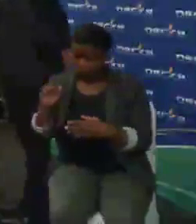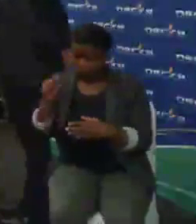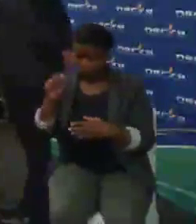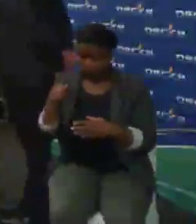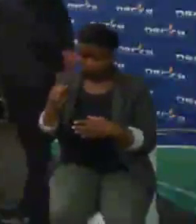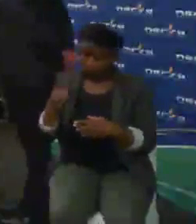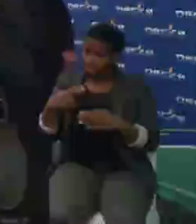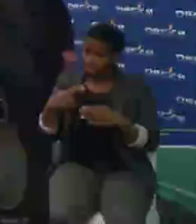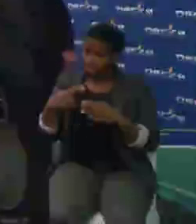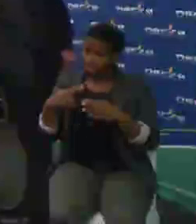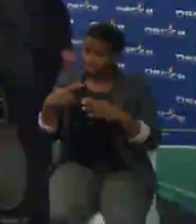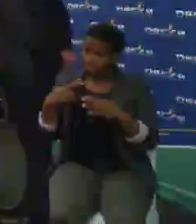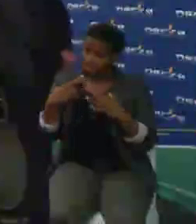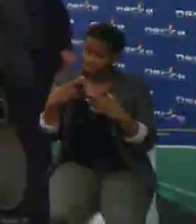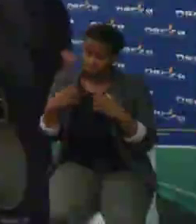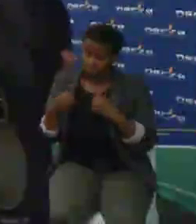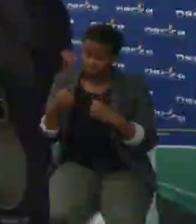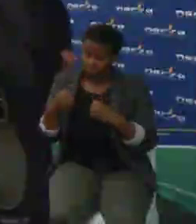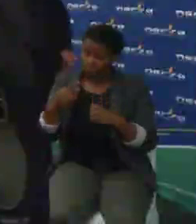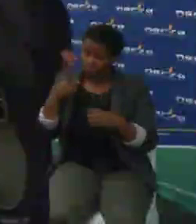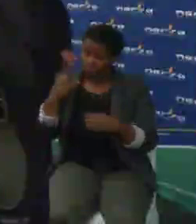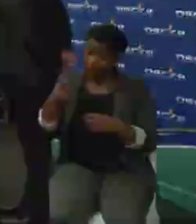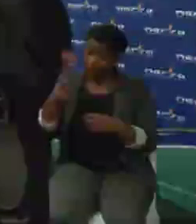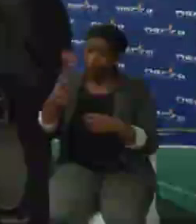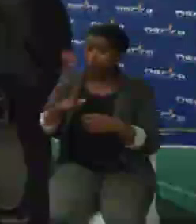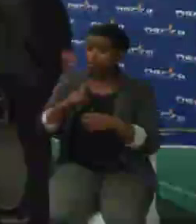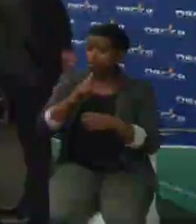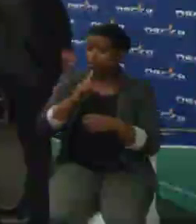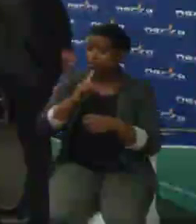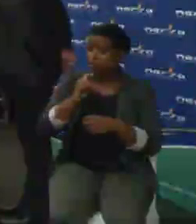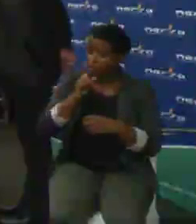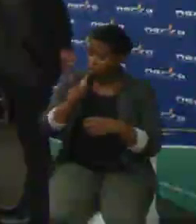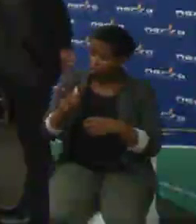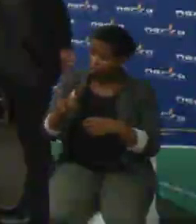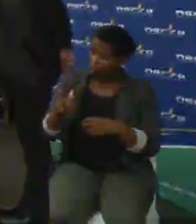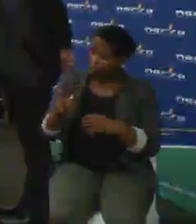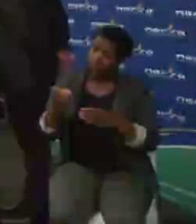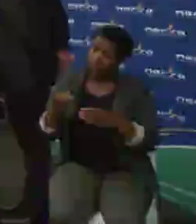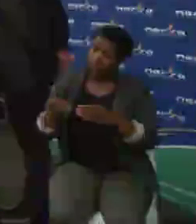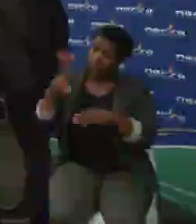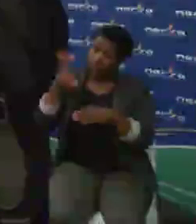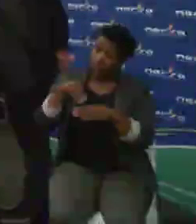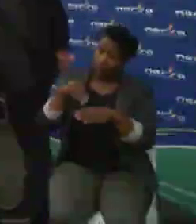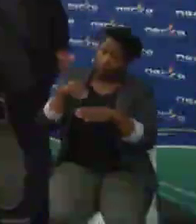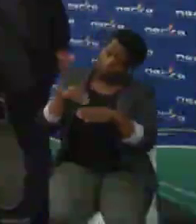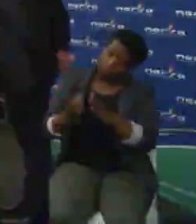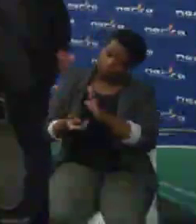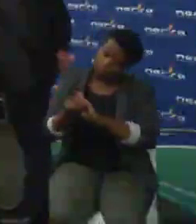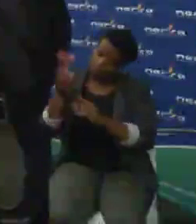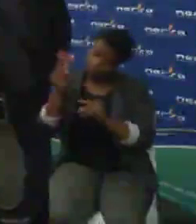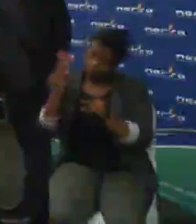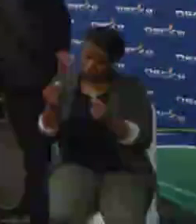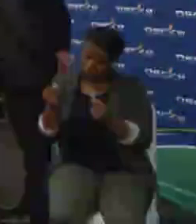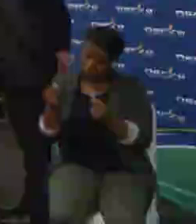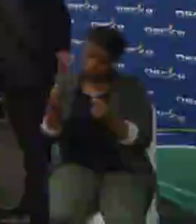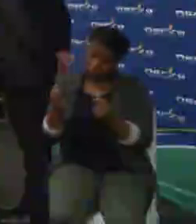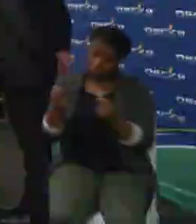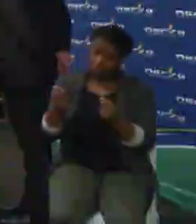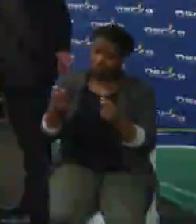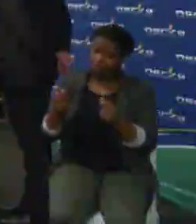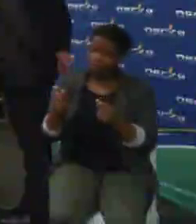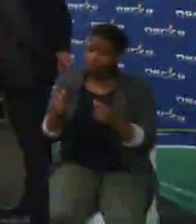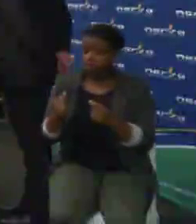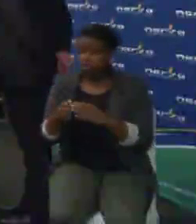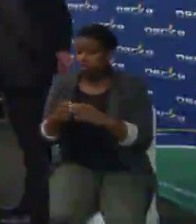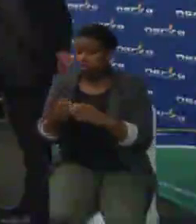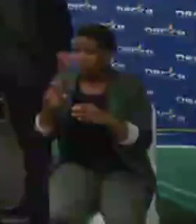than a question. You spoke about increasing price elasticity, and you've given us some of the high-level stuff. You